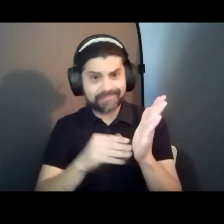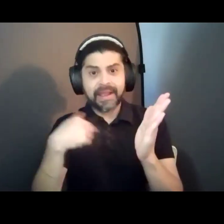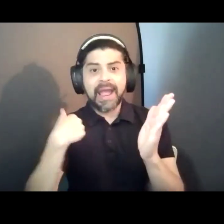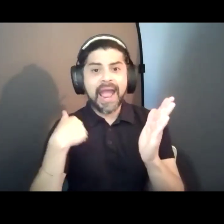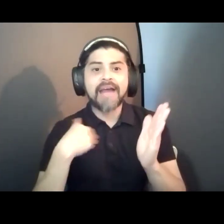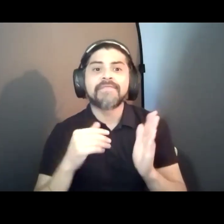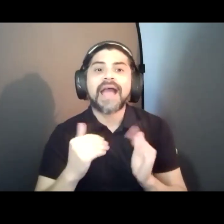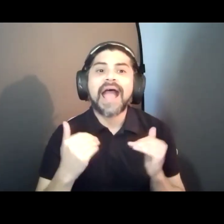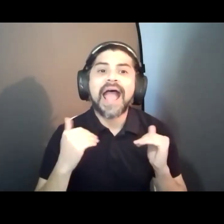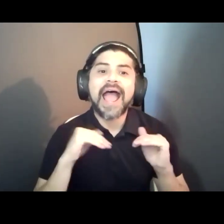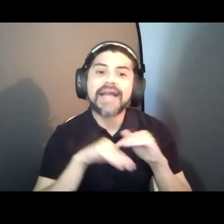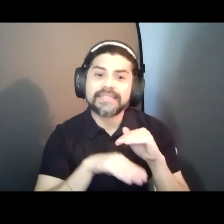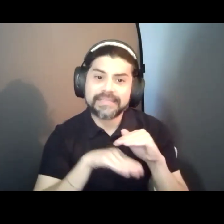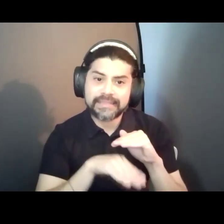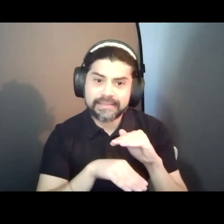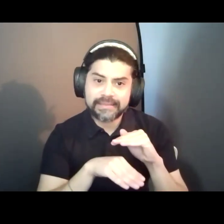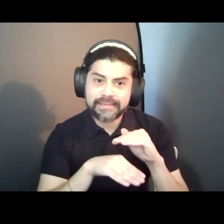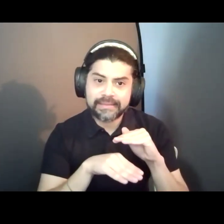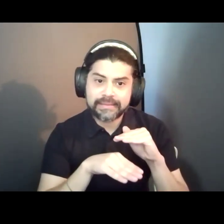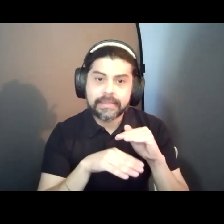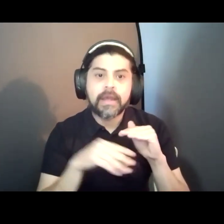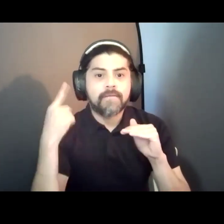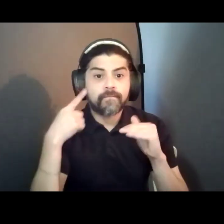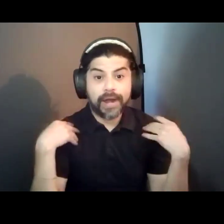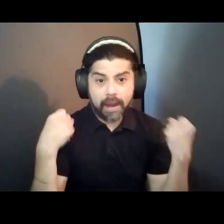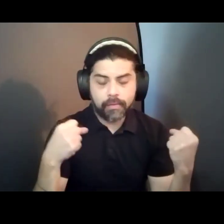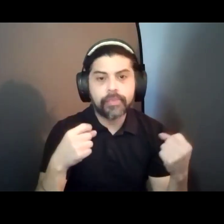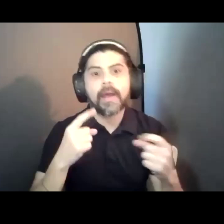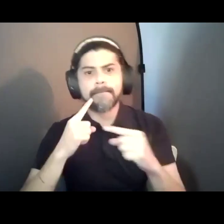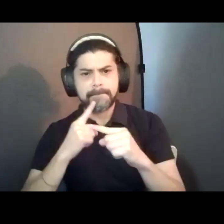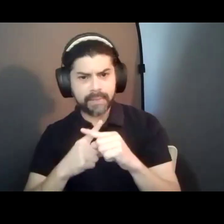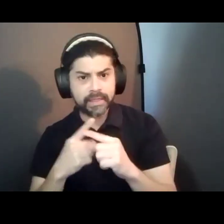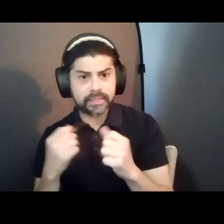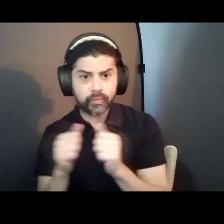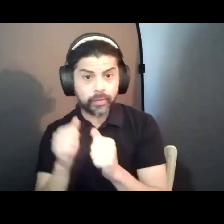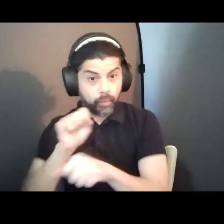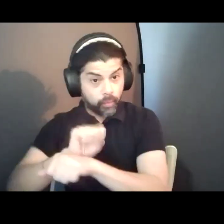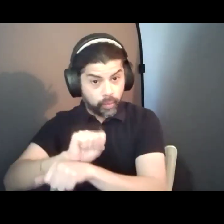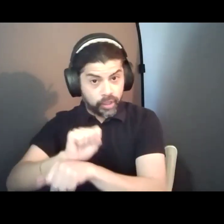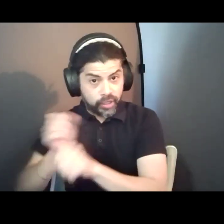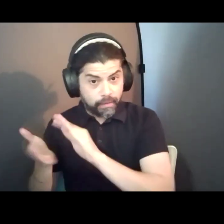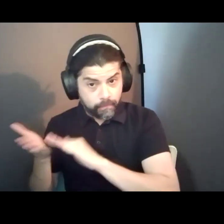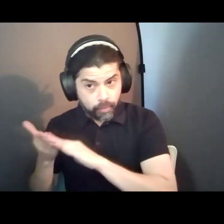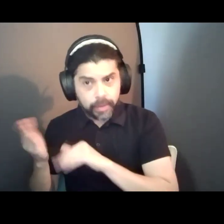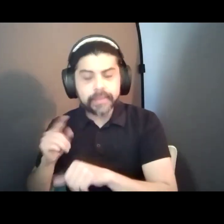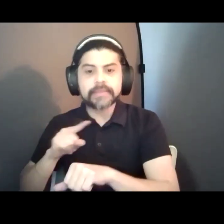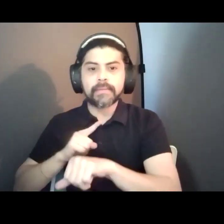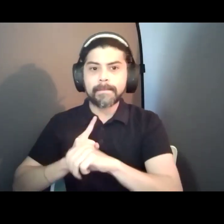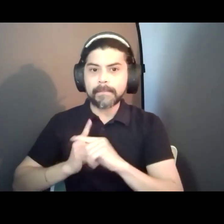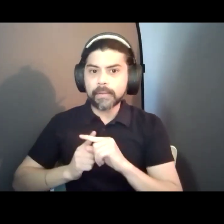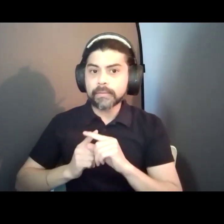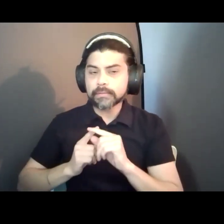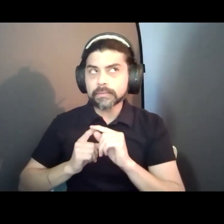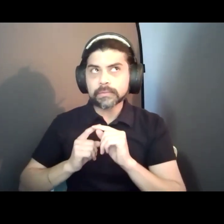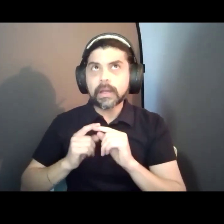in the workforce, also in the infrastructure with things like the Behavioral Health Continuum Infrastructure Program, the Healthcare Services